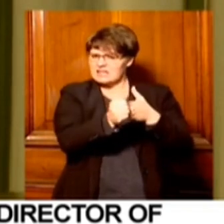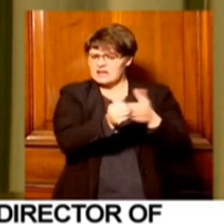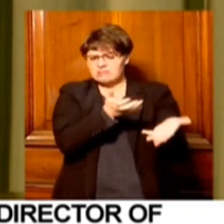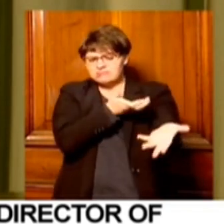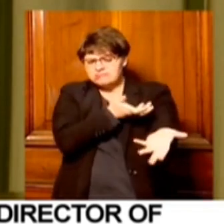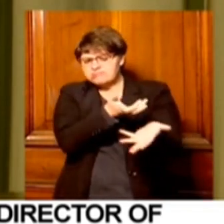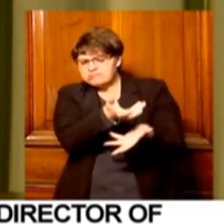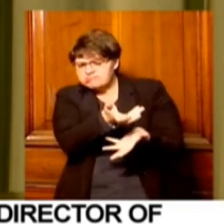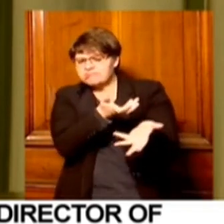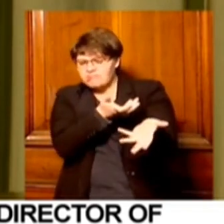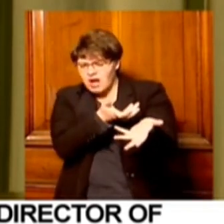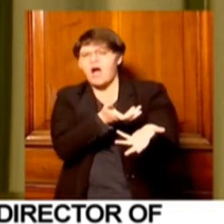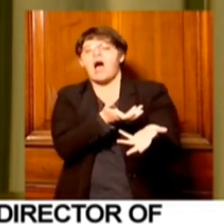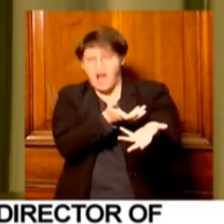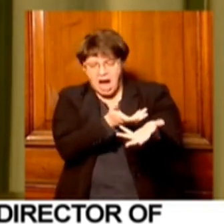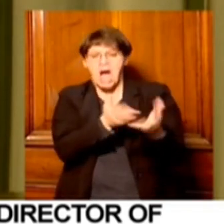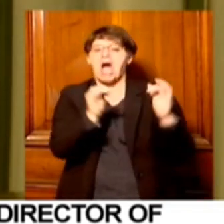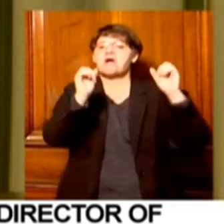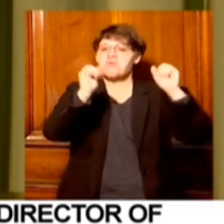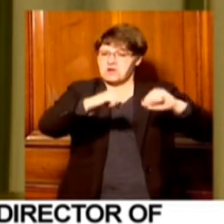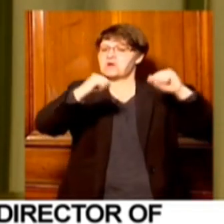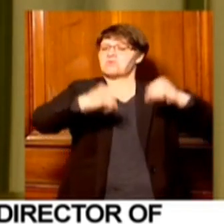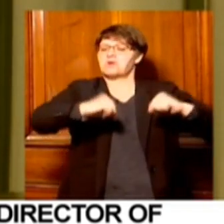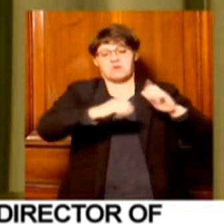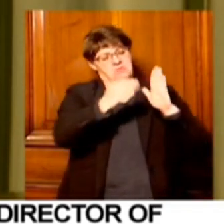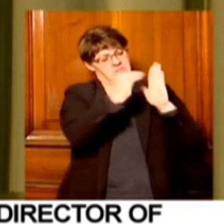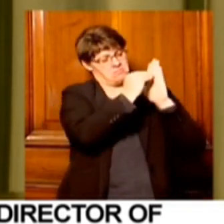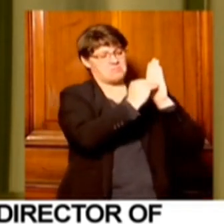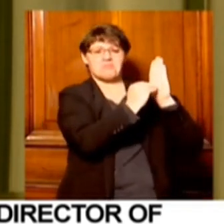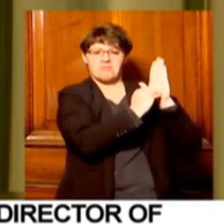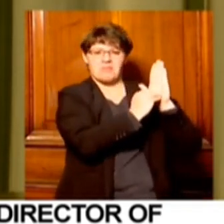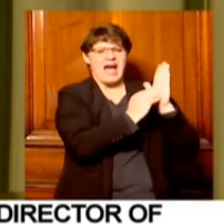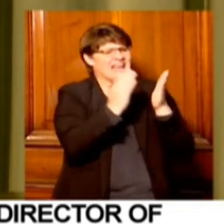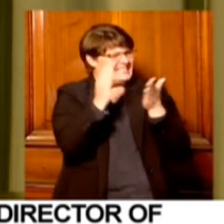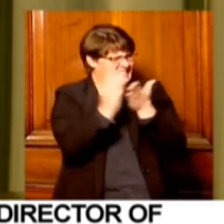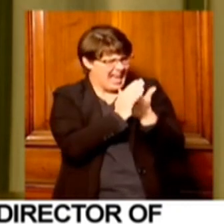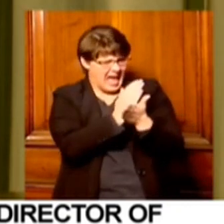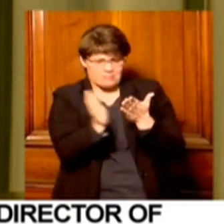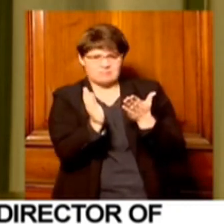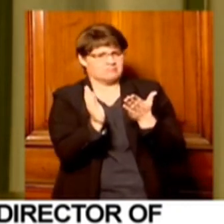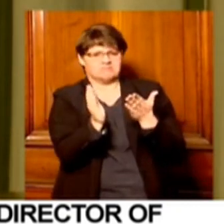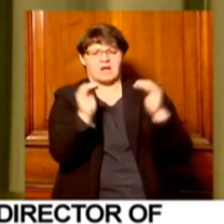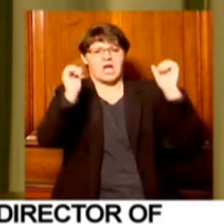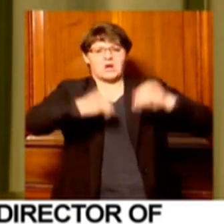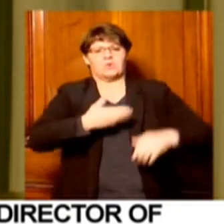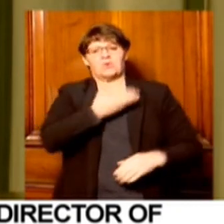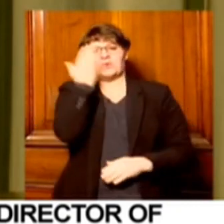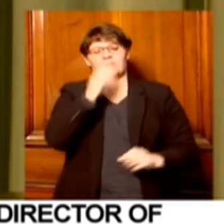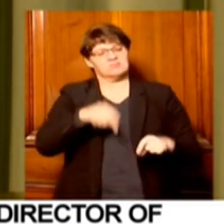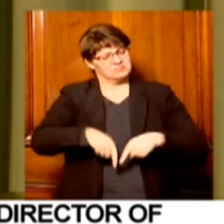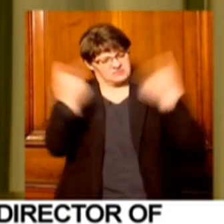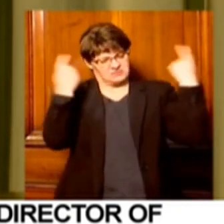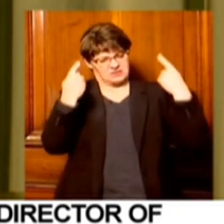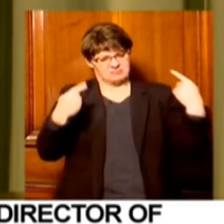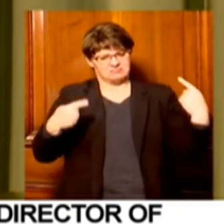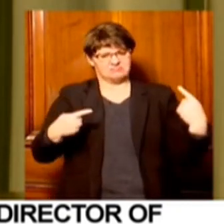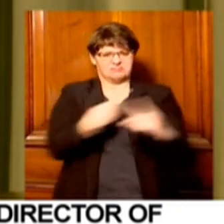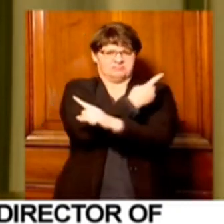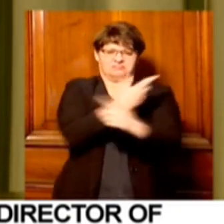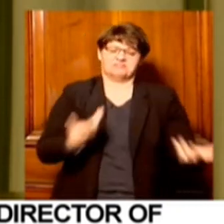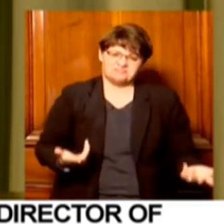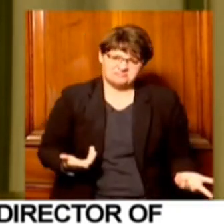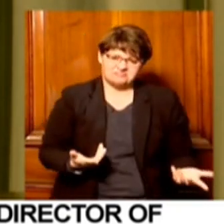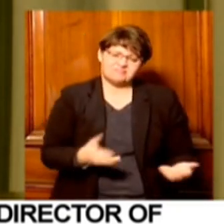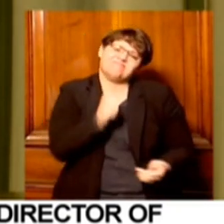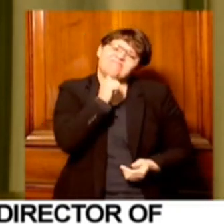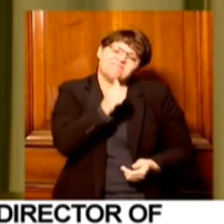and we found each other on many areas. But there are areas where we differed. However, the